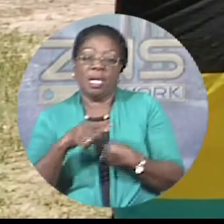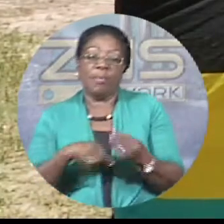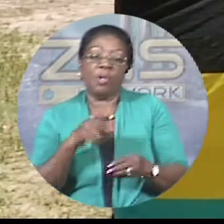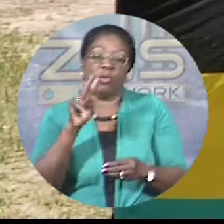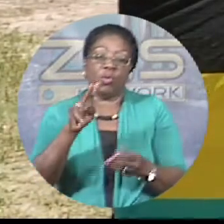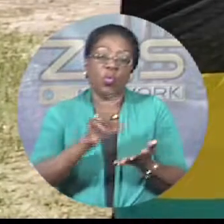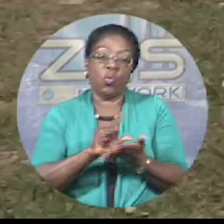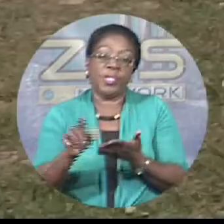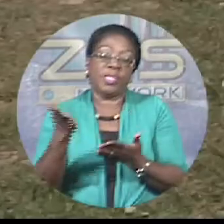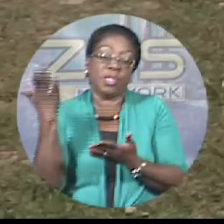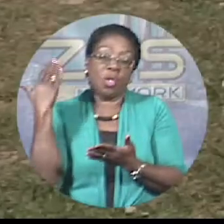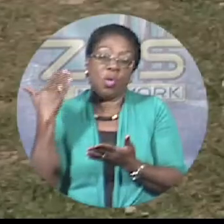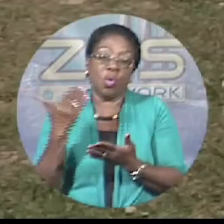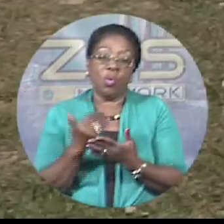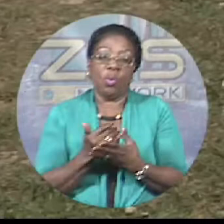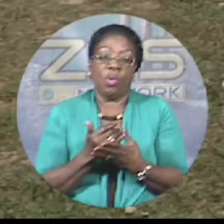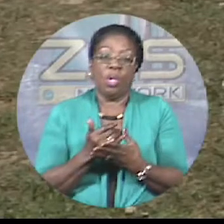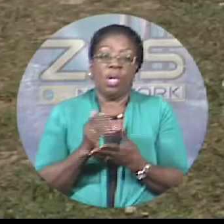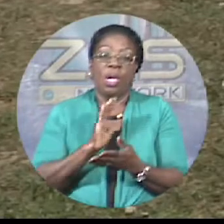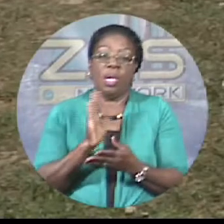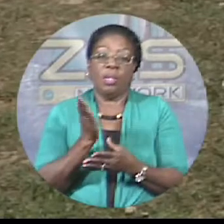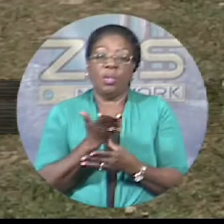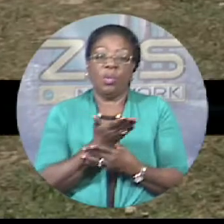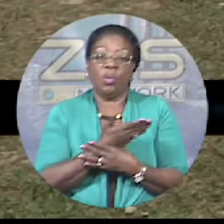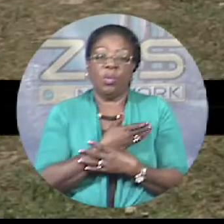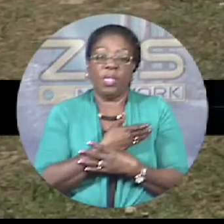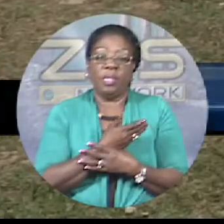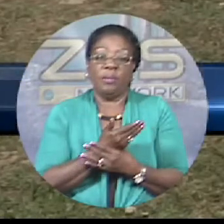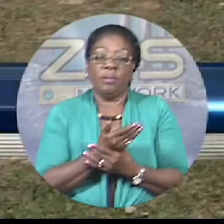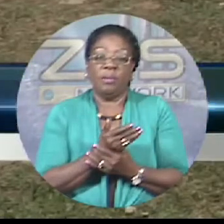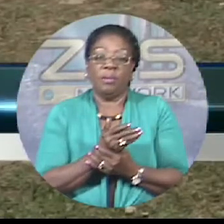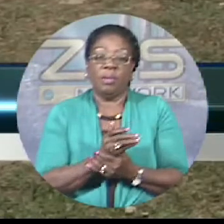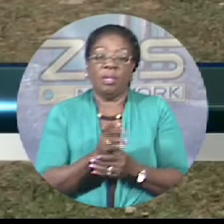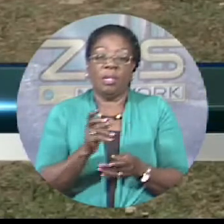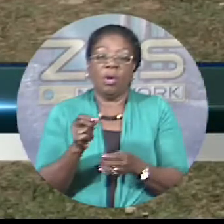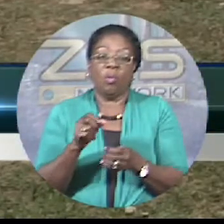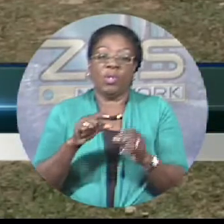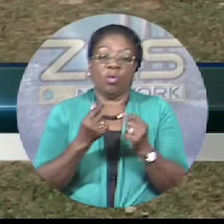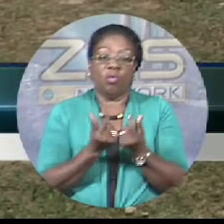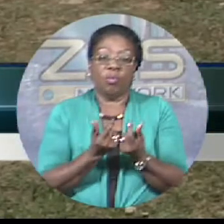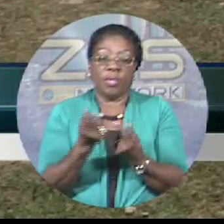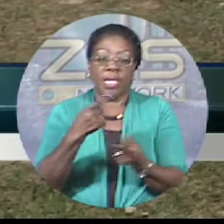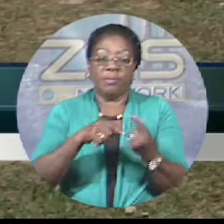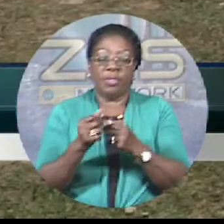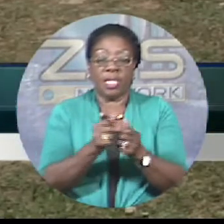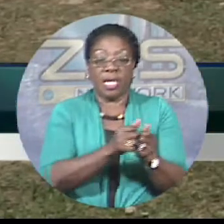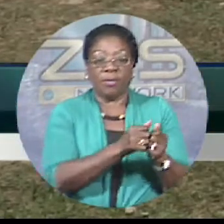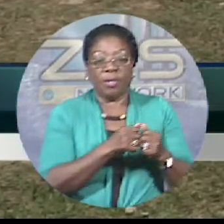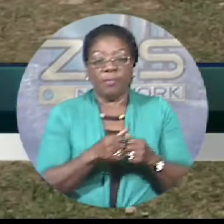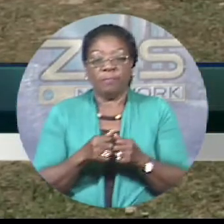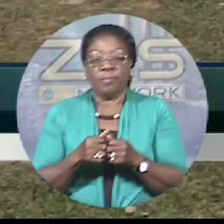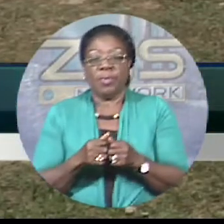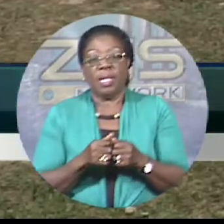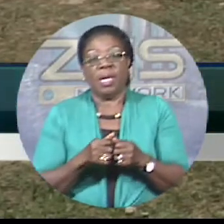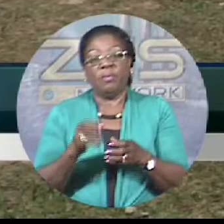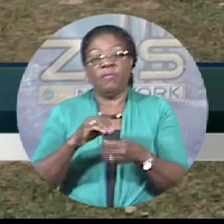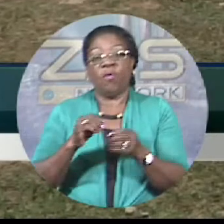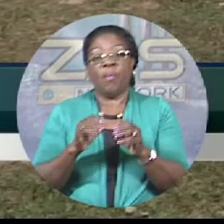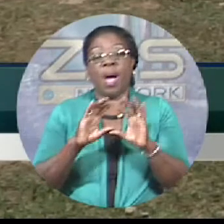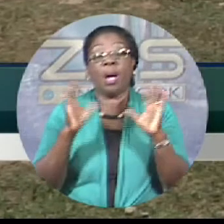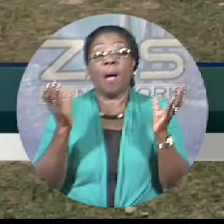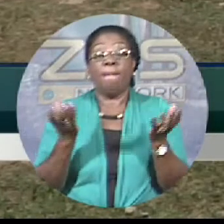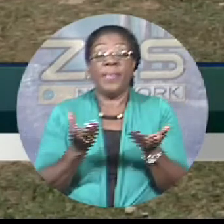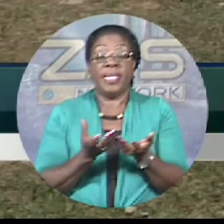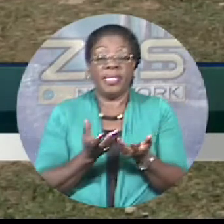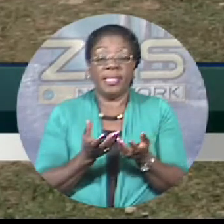about two weeks ago with the newly elected councillors coming on board along with the administration, and we form a independence committee. So